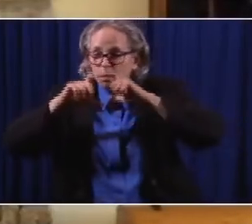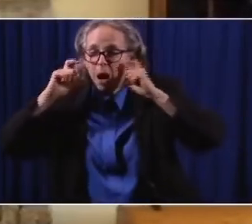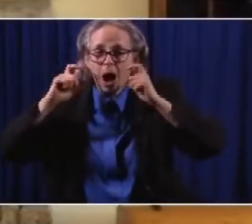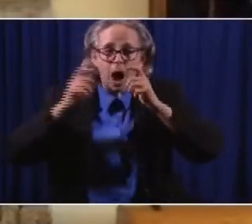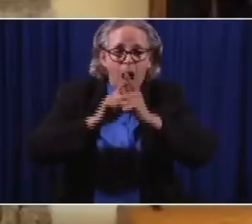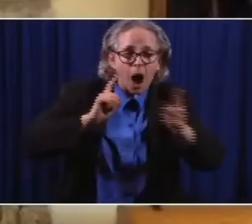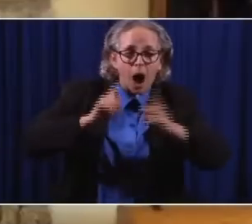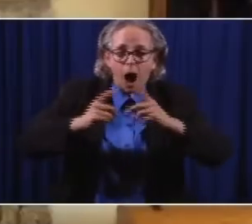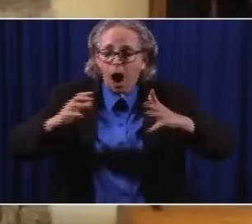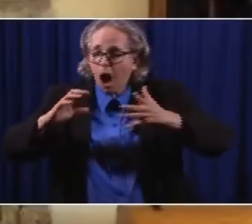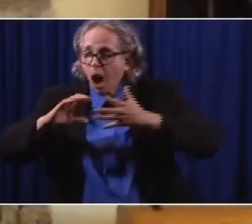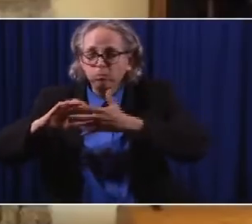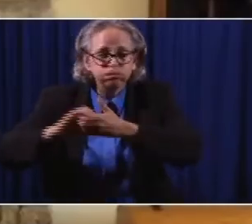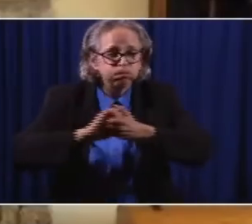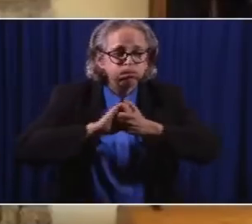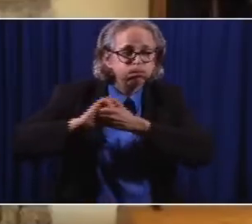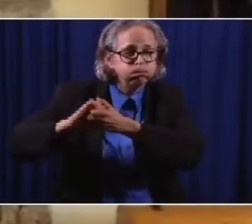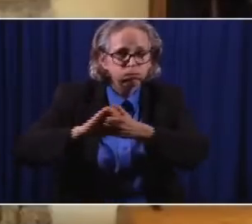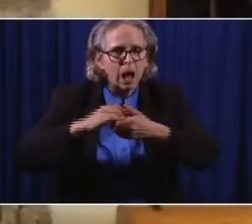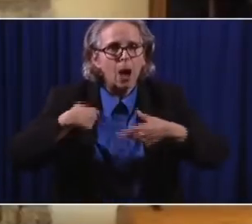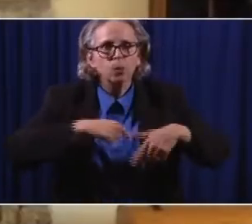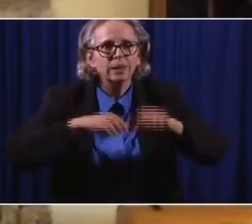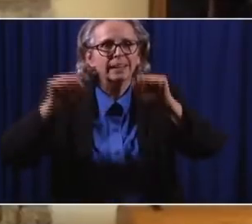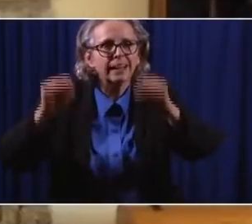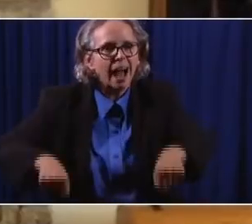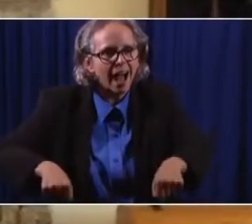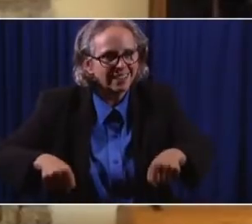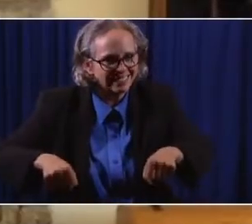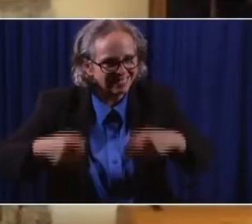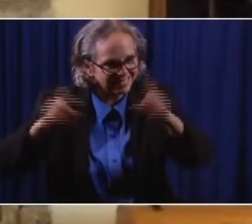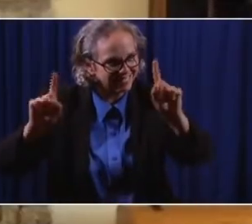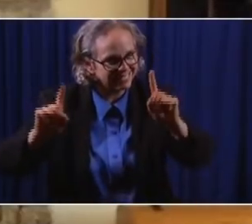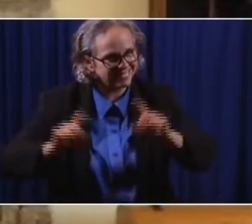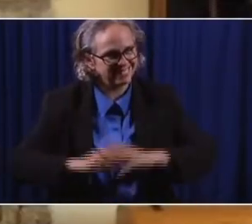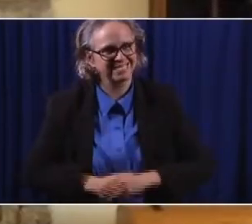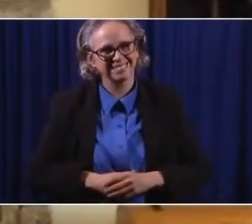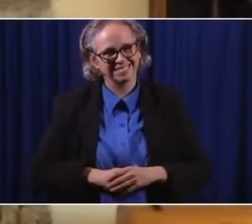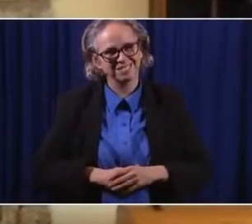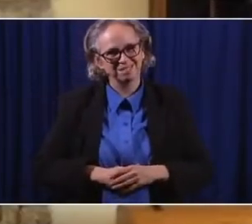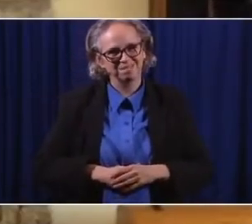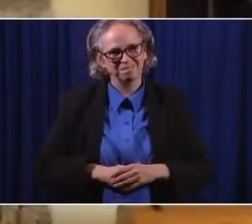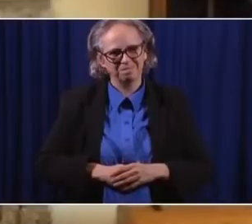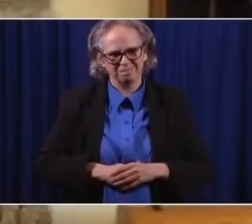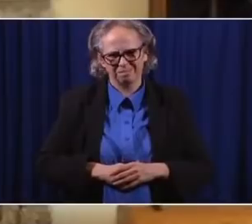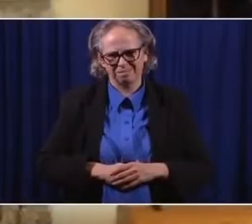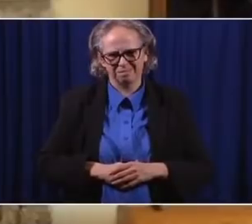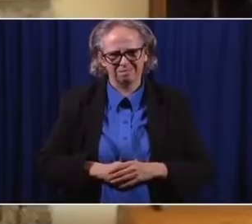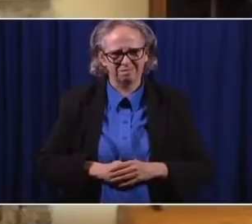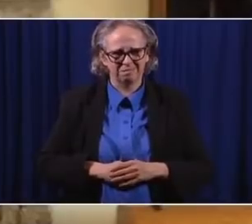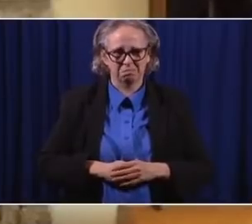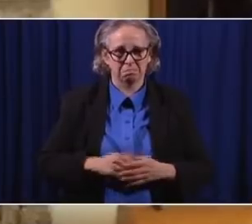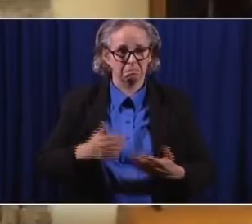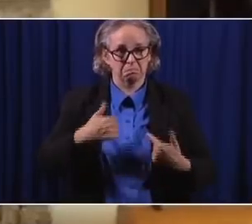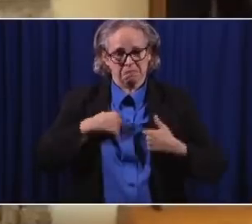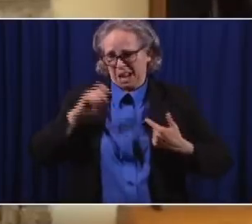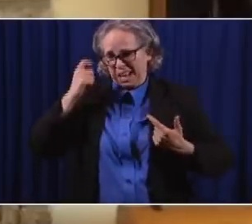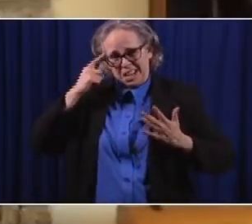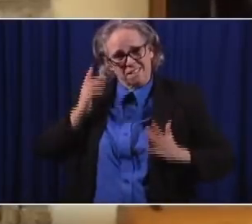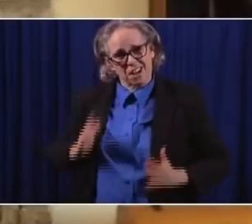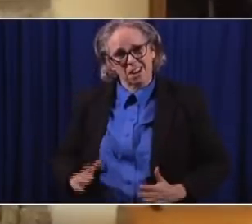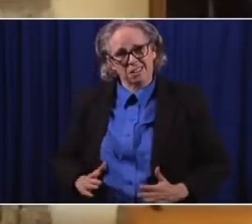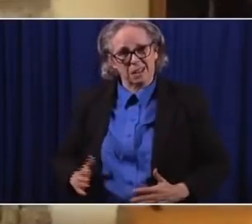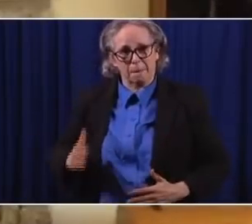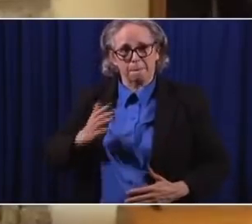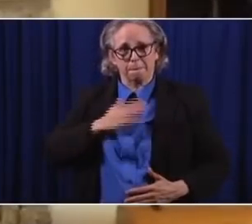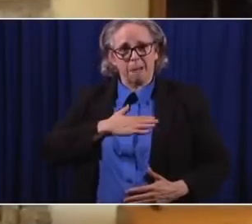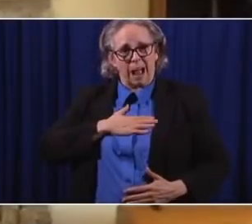And we can do it, and we need to do it. The tools that I have as governor, are not nearly as